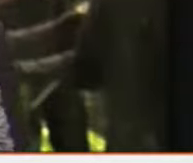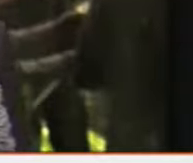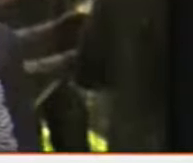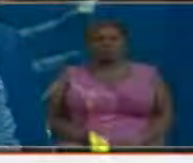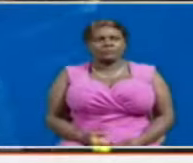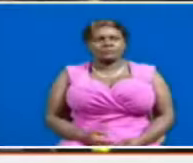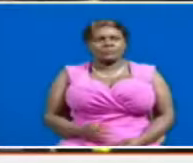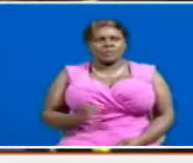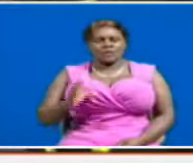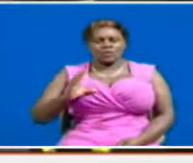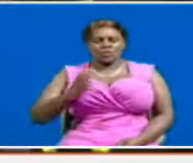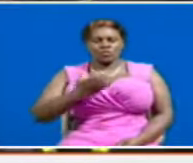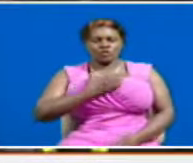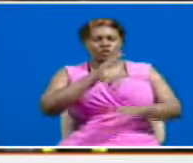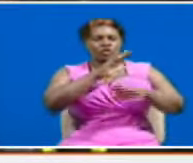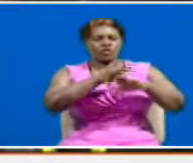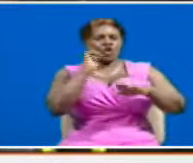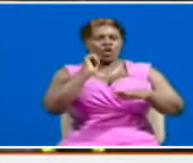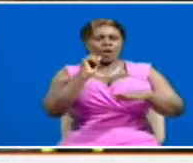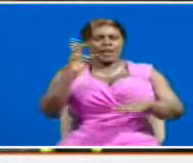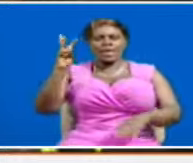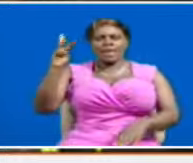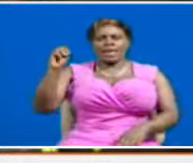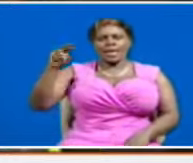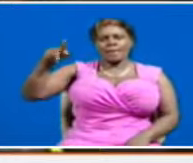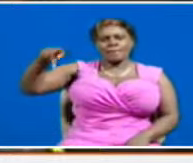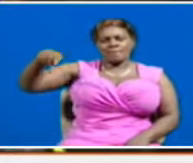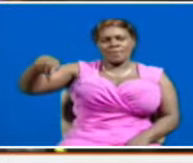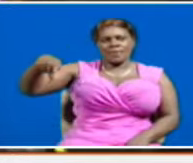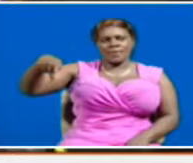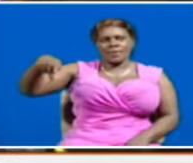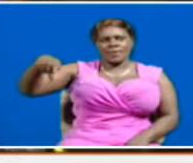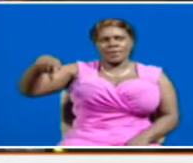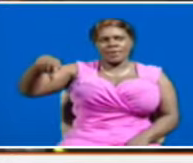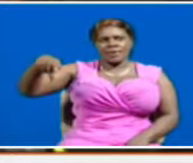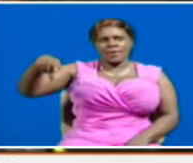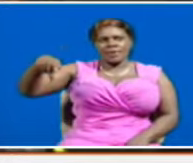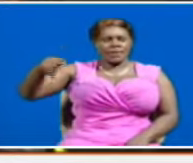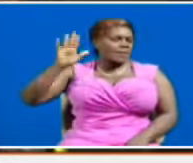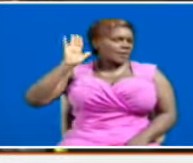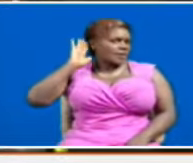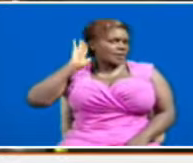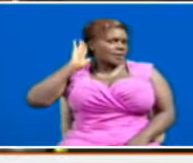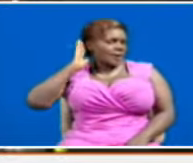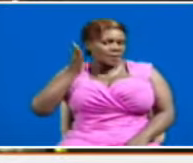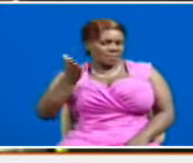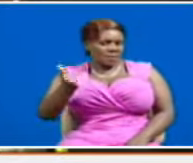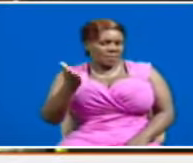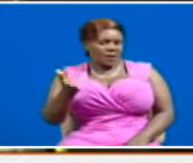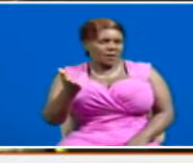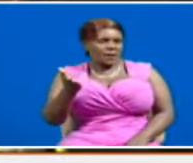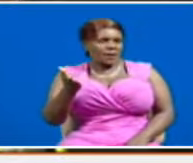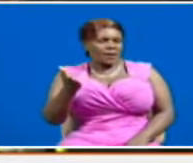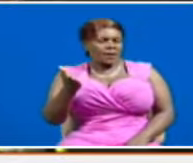The commission summoned this honorable member in relation to allegations that were received here that the